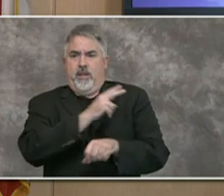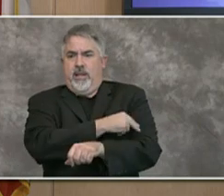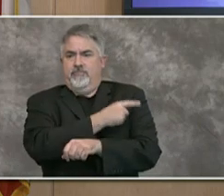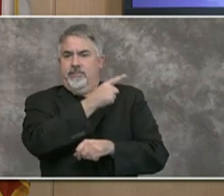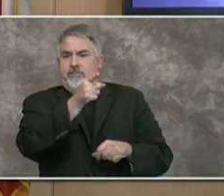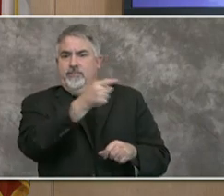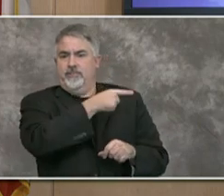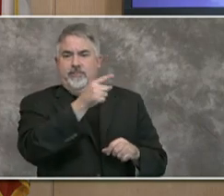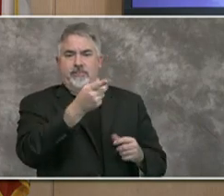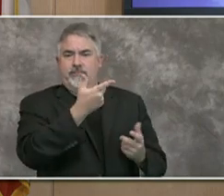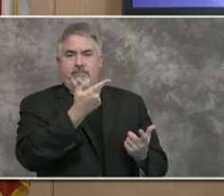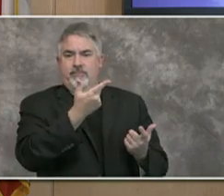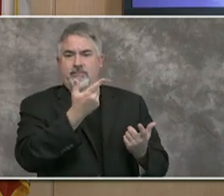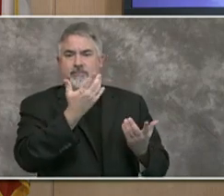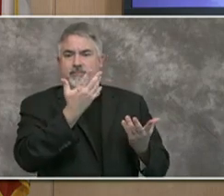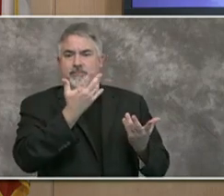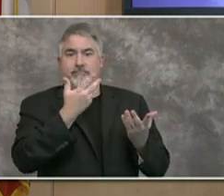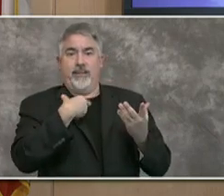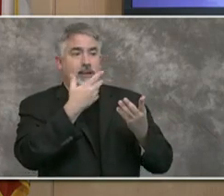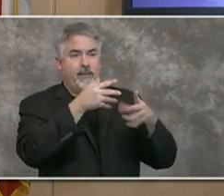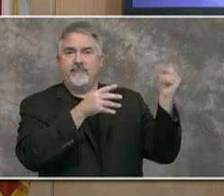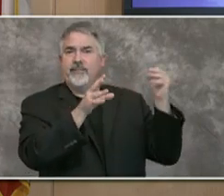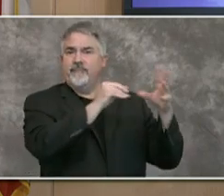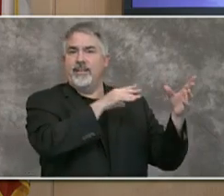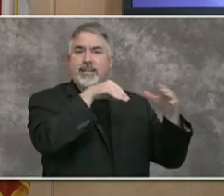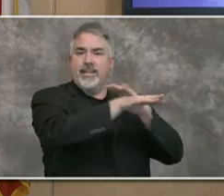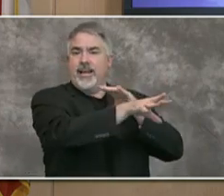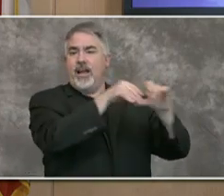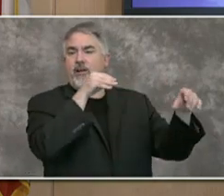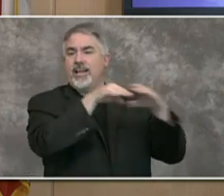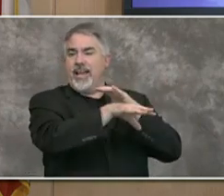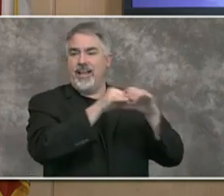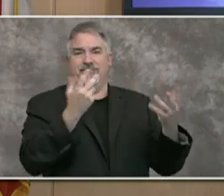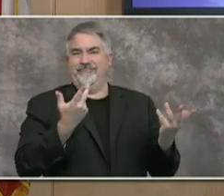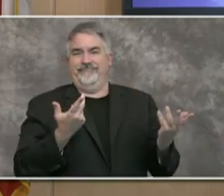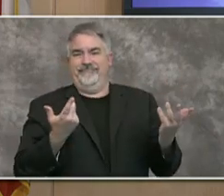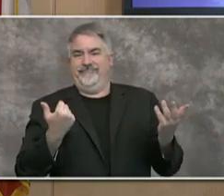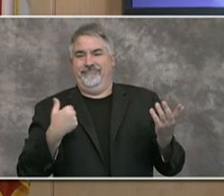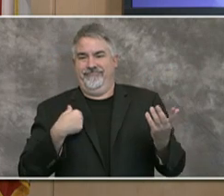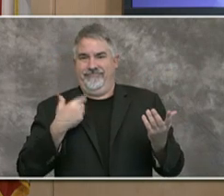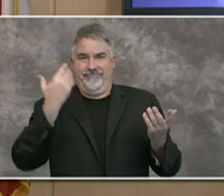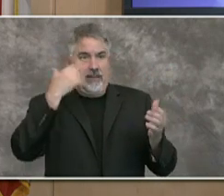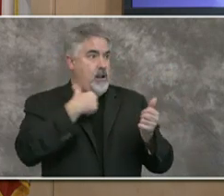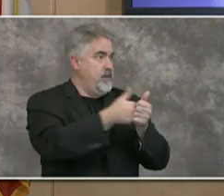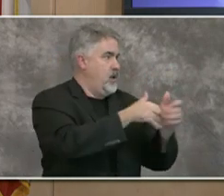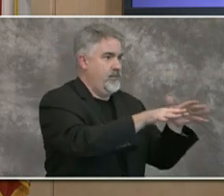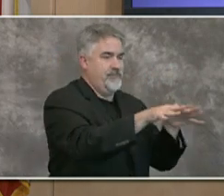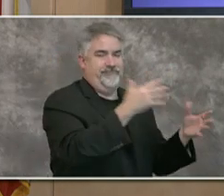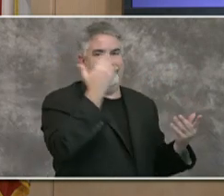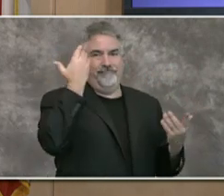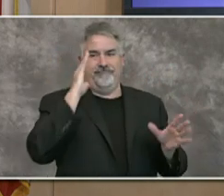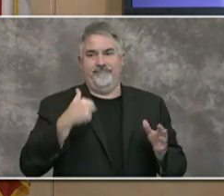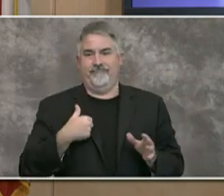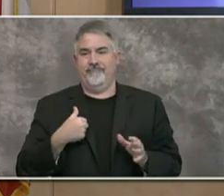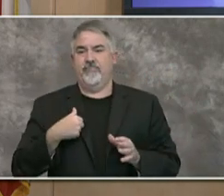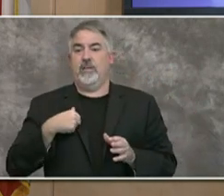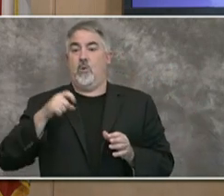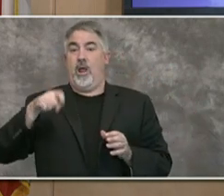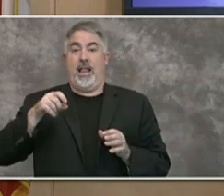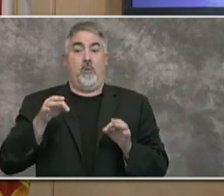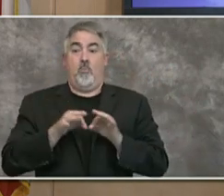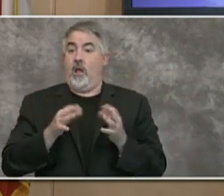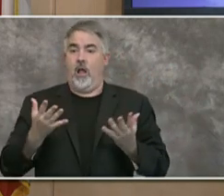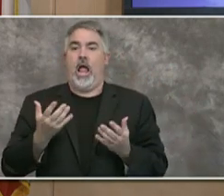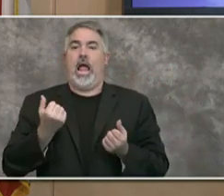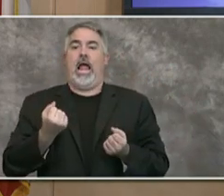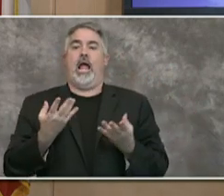program. It's not a meaningful statistic for us to follow. The most important statistic to follow is the number of people in the hospital total, and